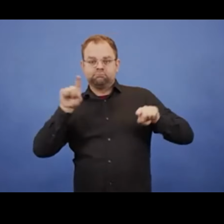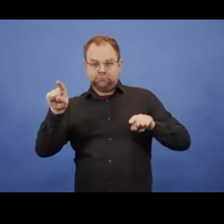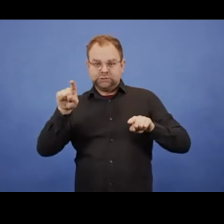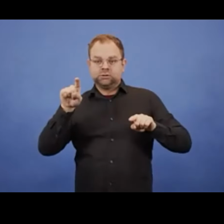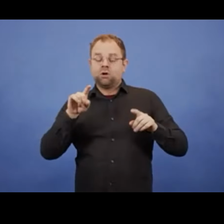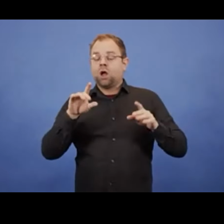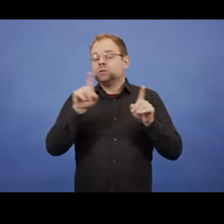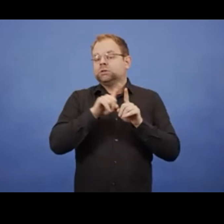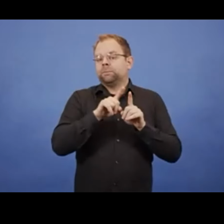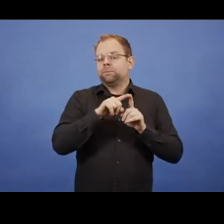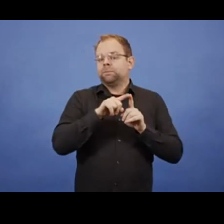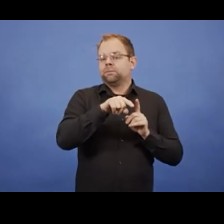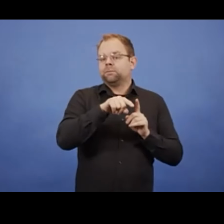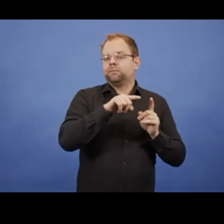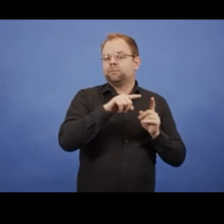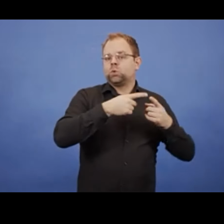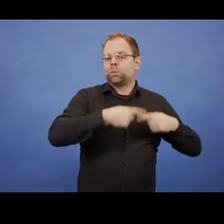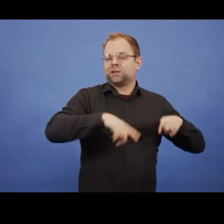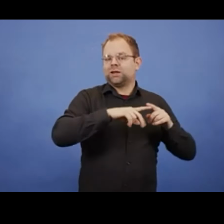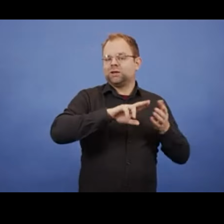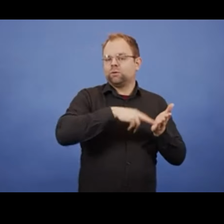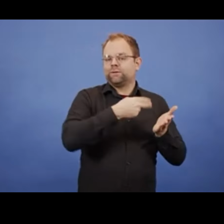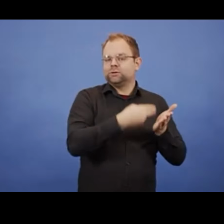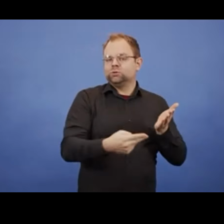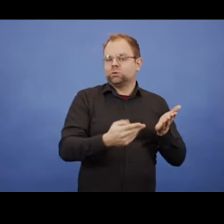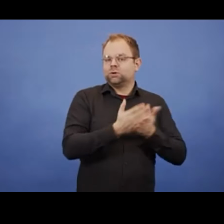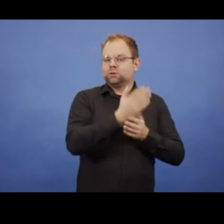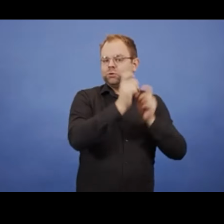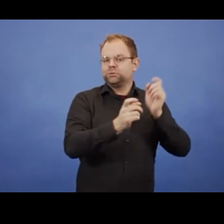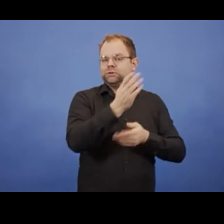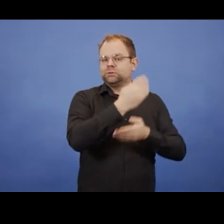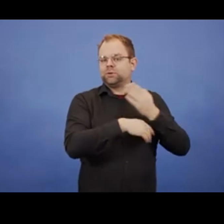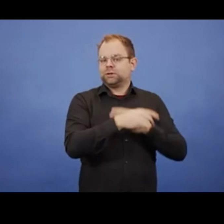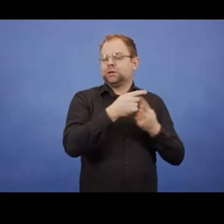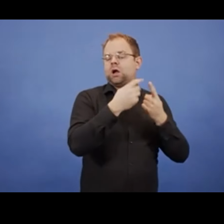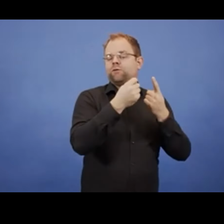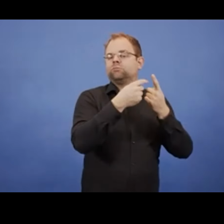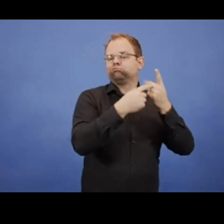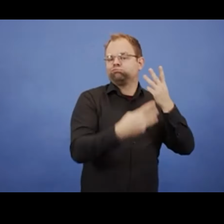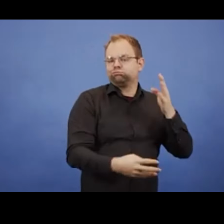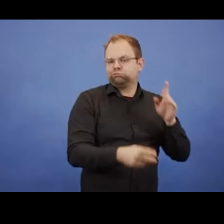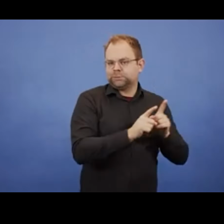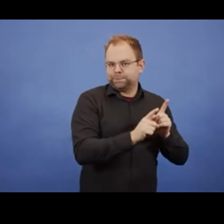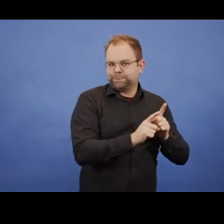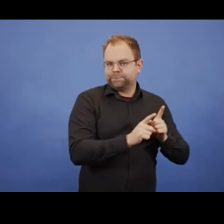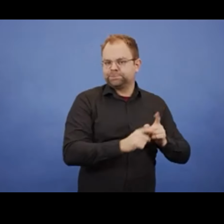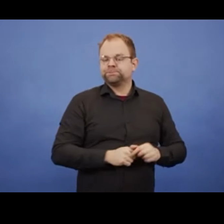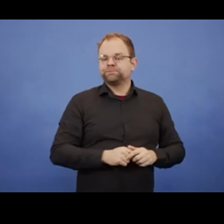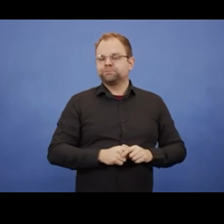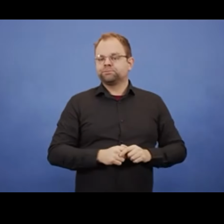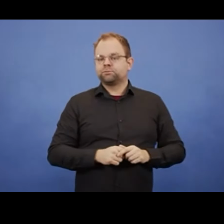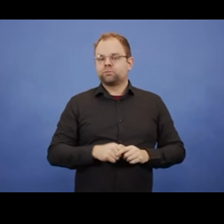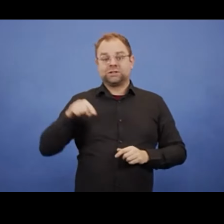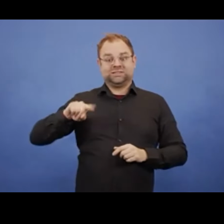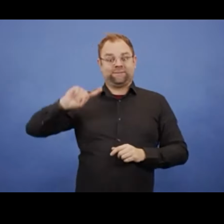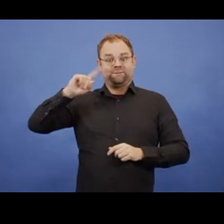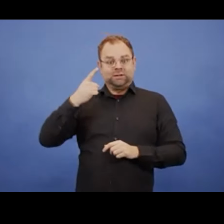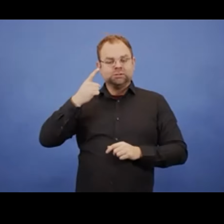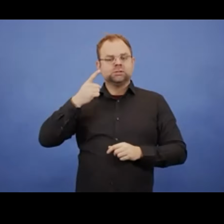learned how we can cooperate in doing confidential submissions, informing together these